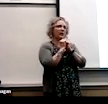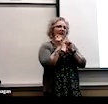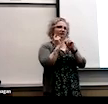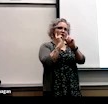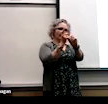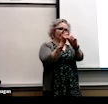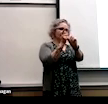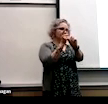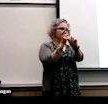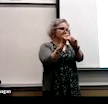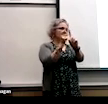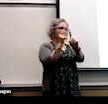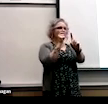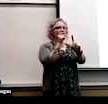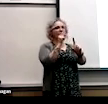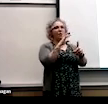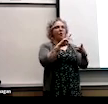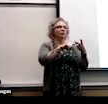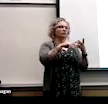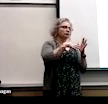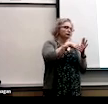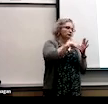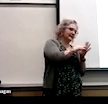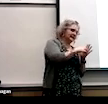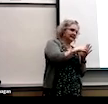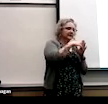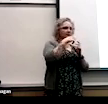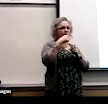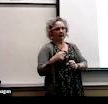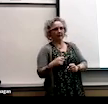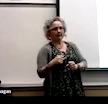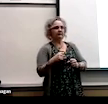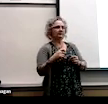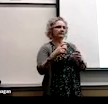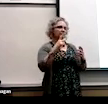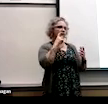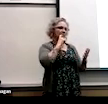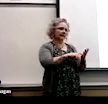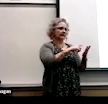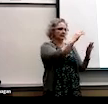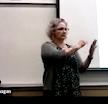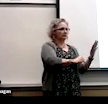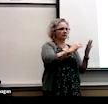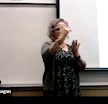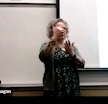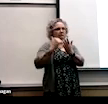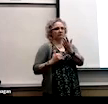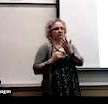identify areas of less strength that will continue to require support long-term.